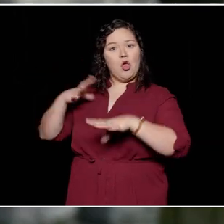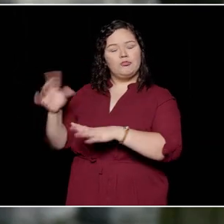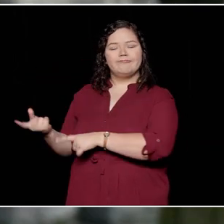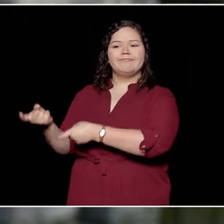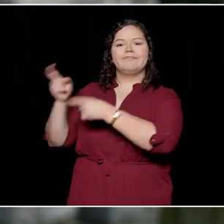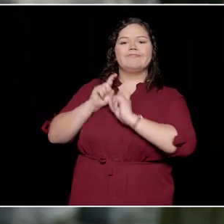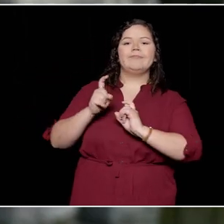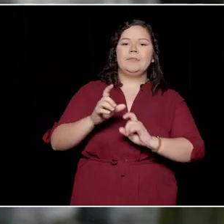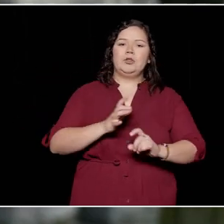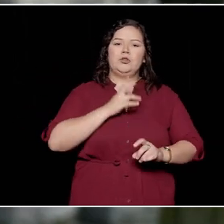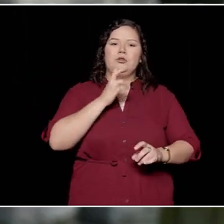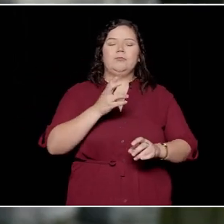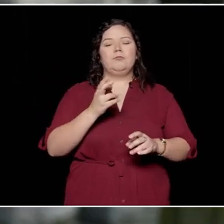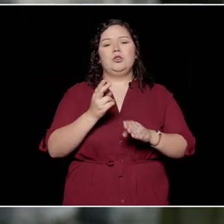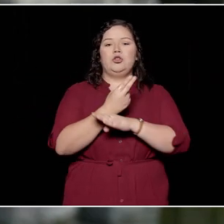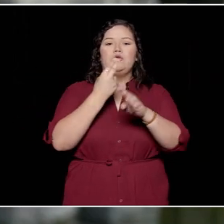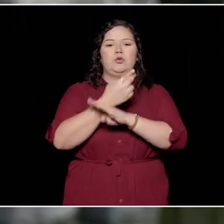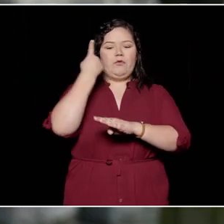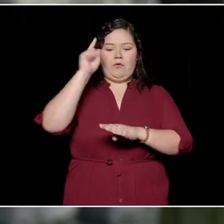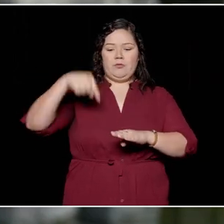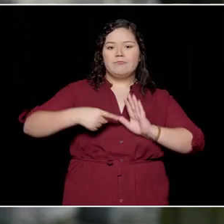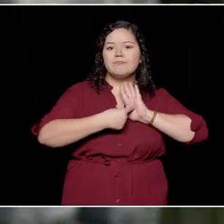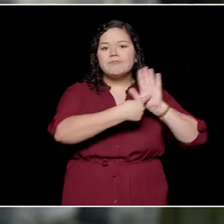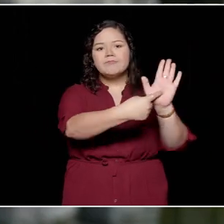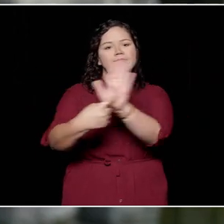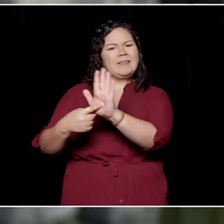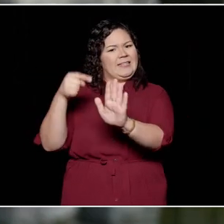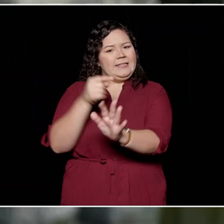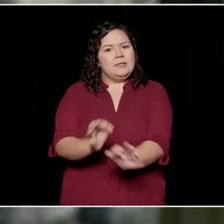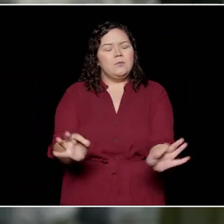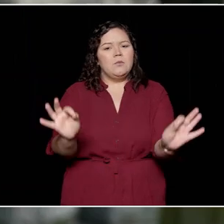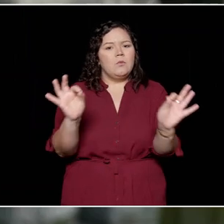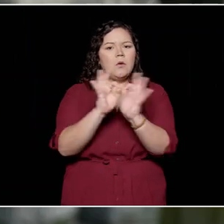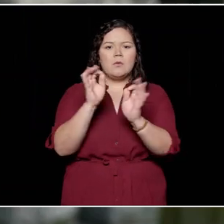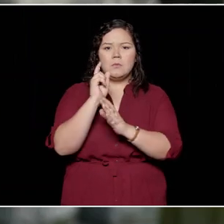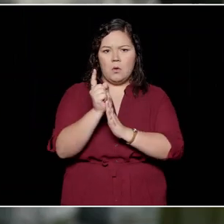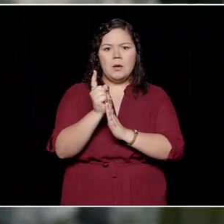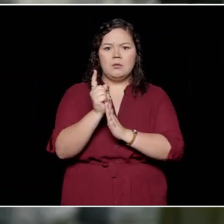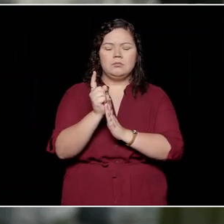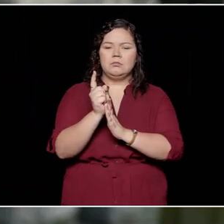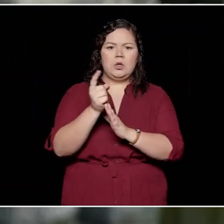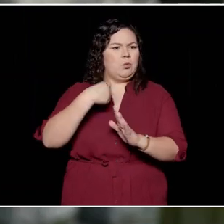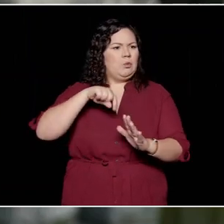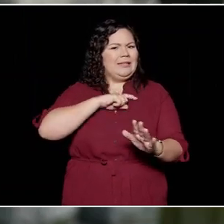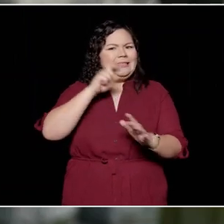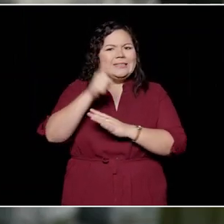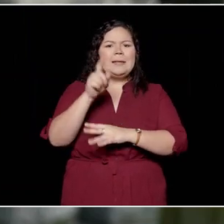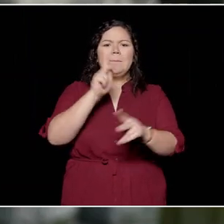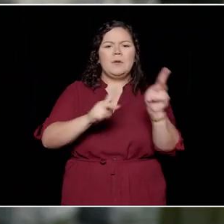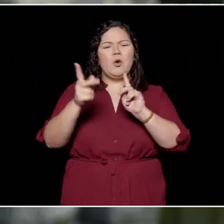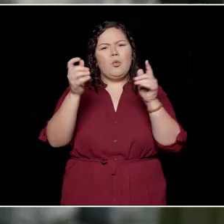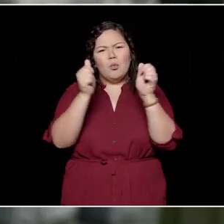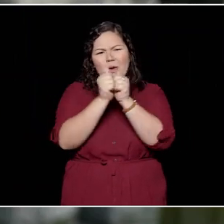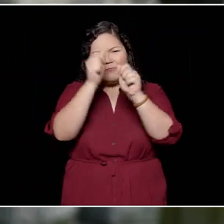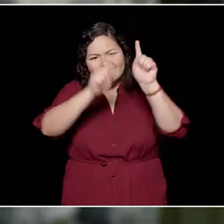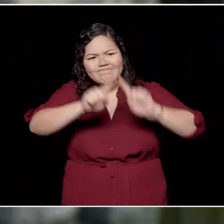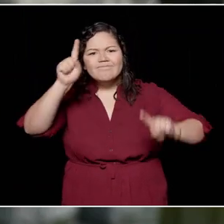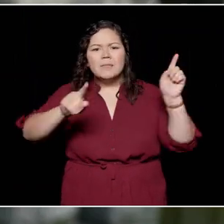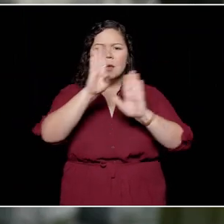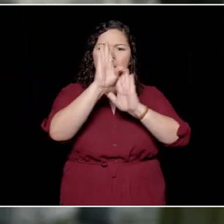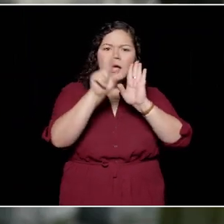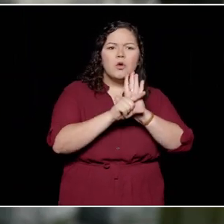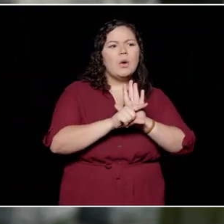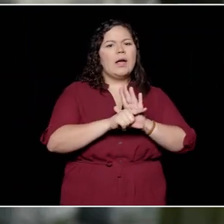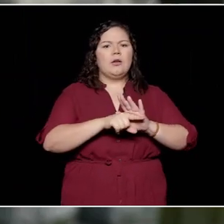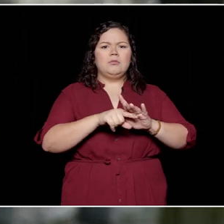regalia to send a symbol to you that this is a big deal, and we need people of all backgrounds, of